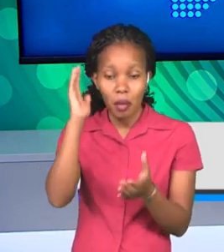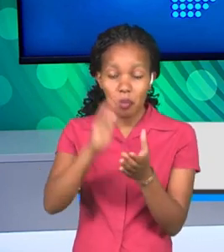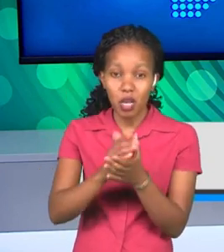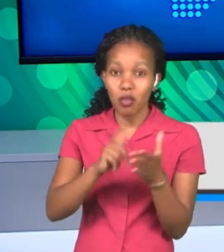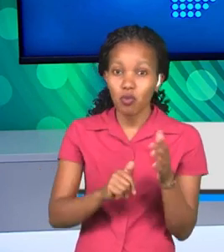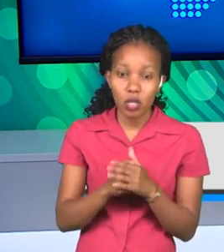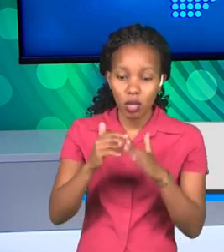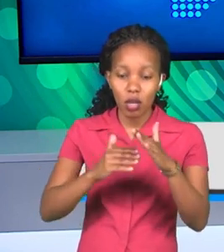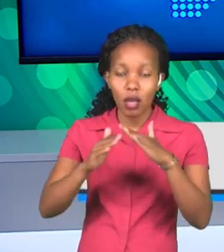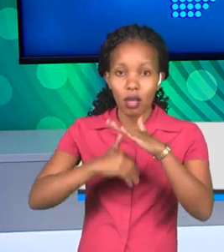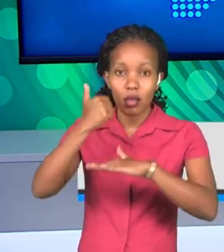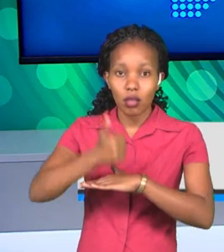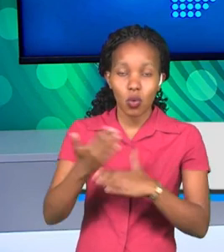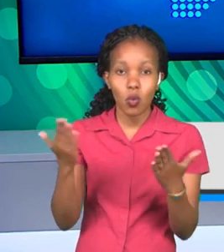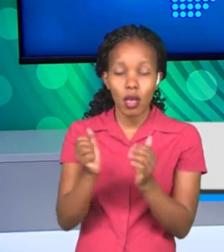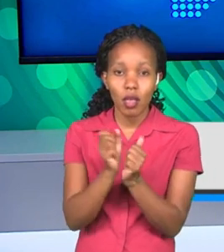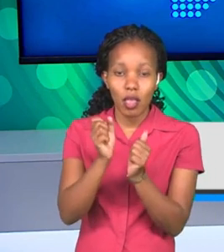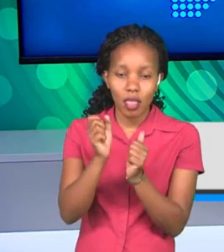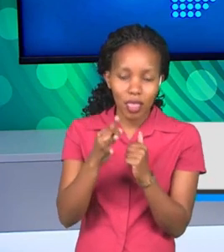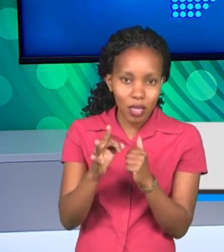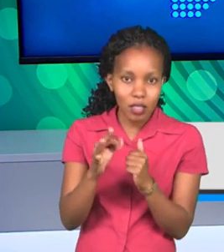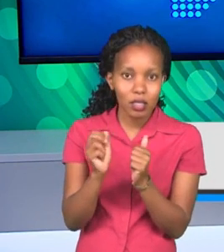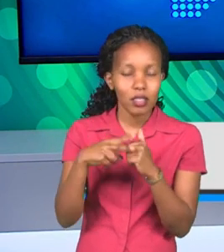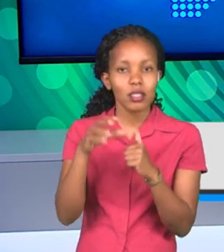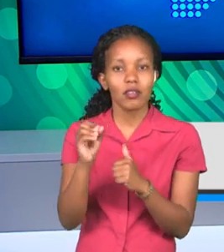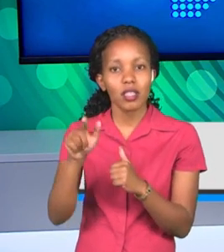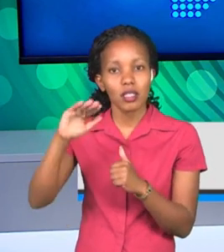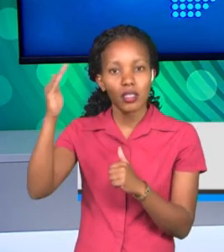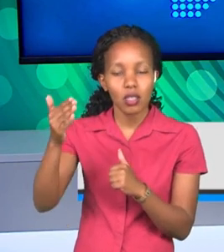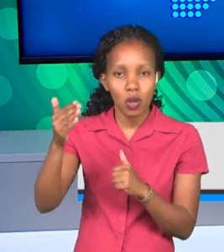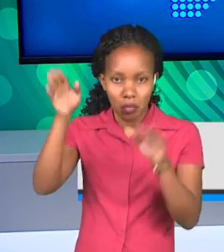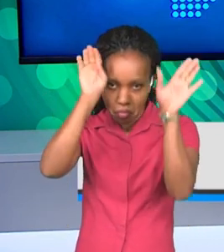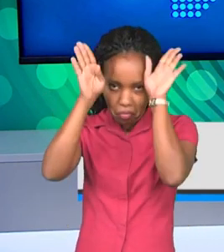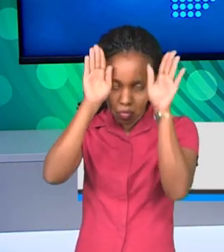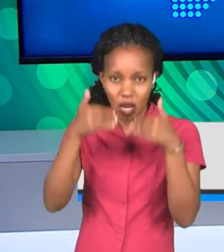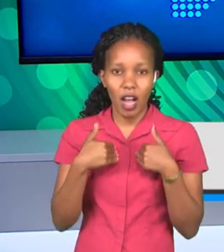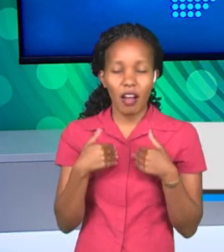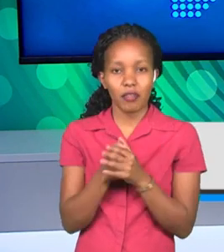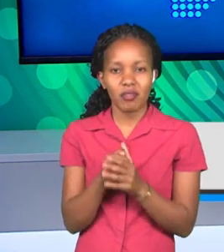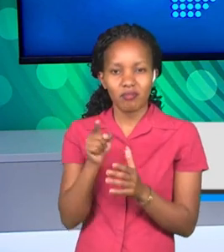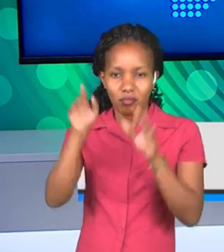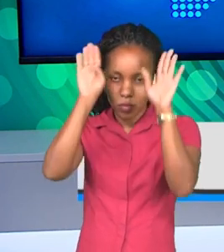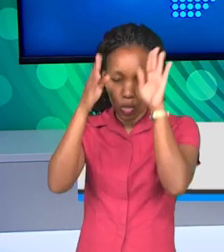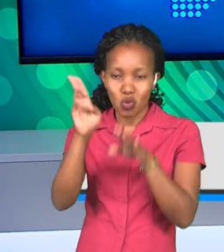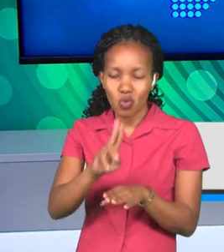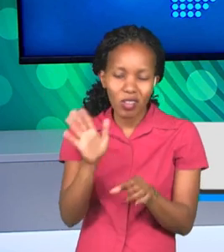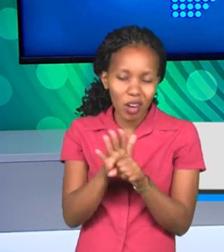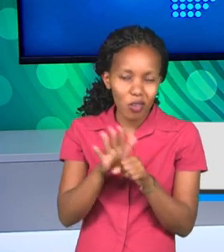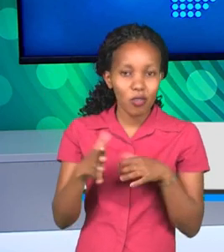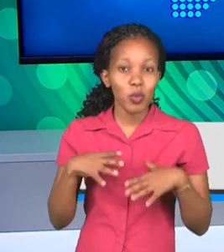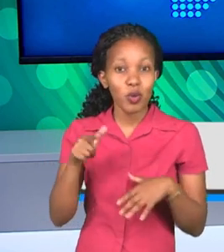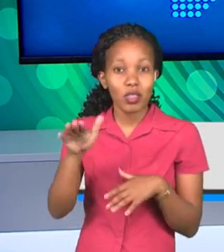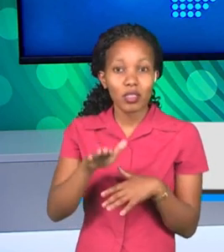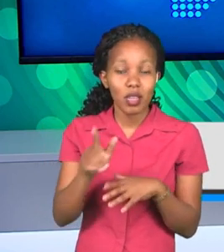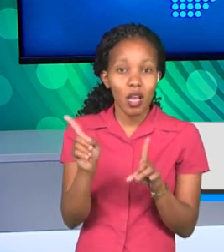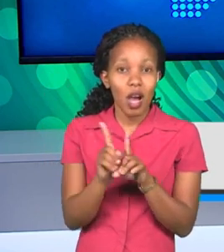to have been established around 1370. The town is synonymous with a donkey. The beast of burden is used by most people of the island and